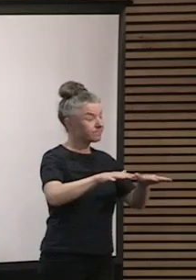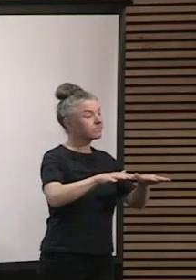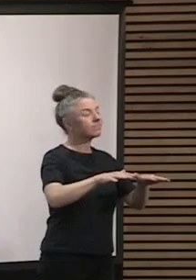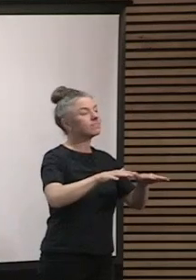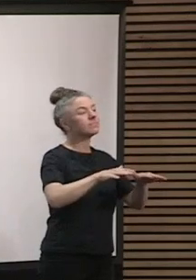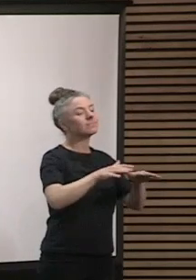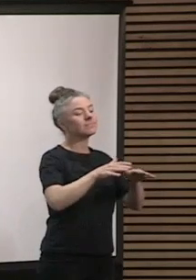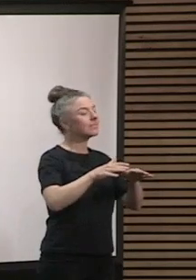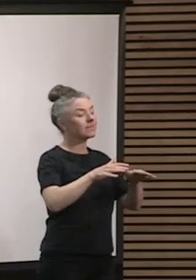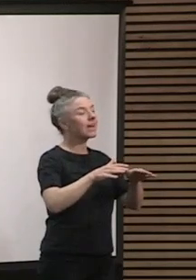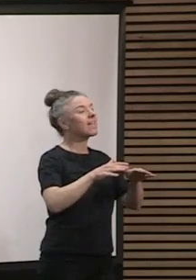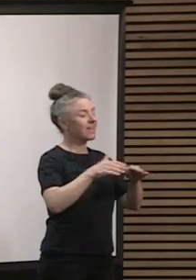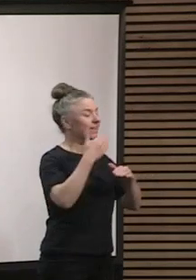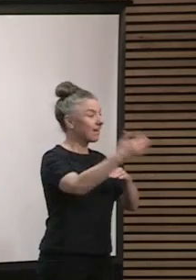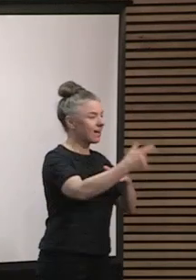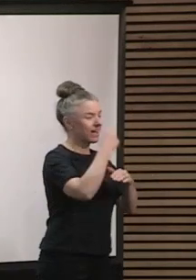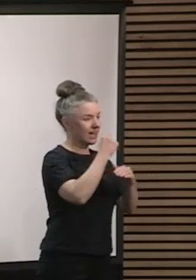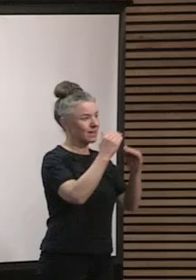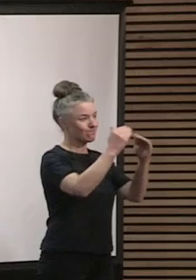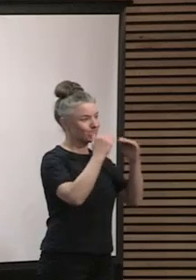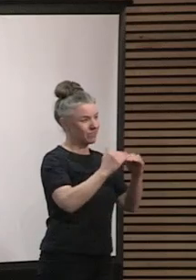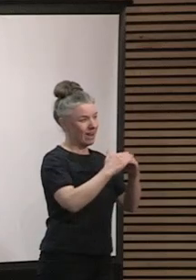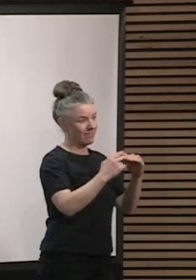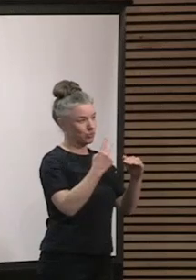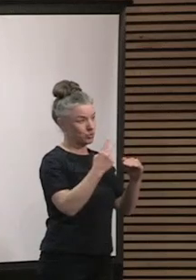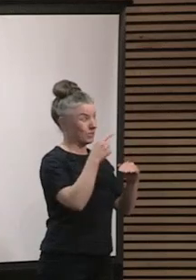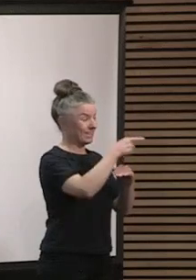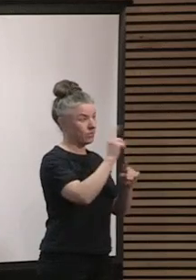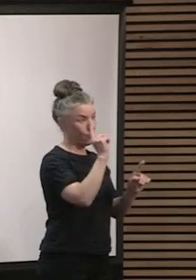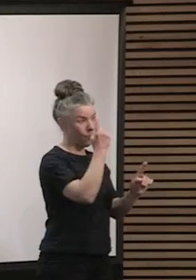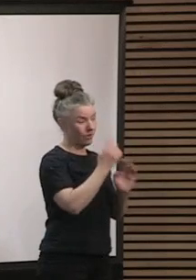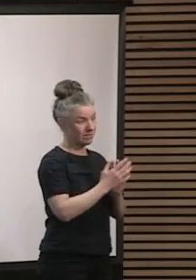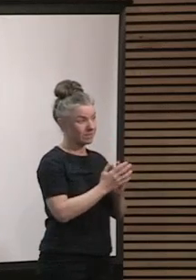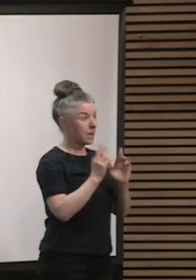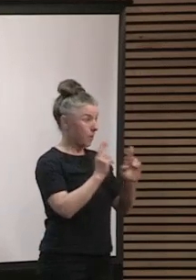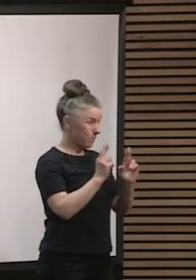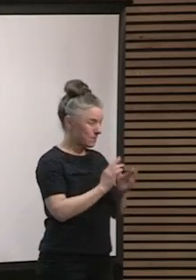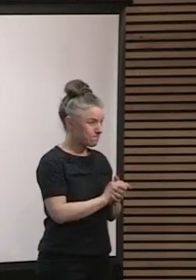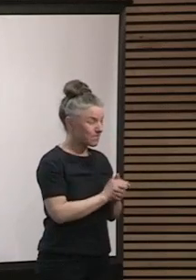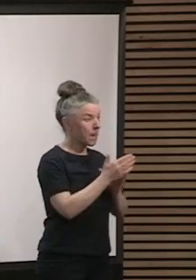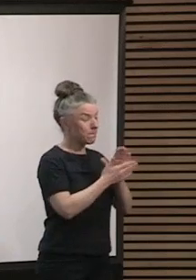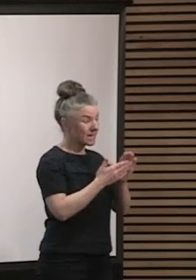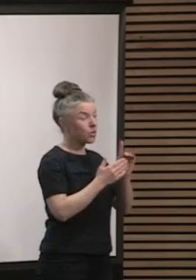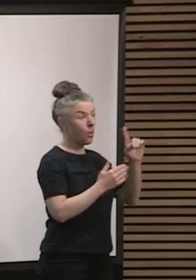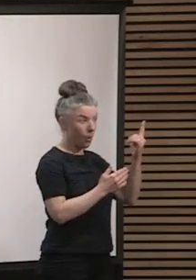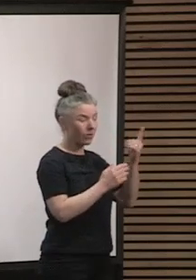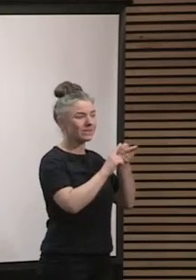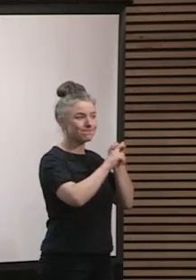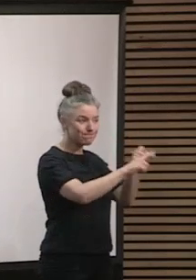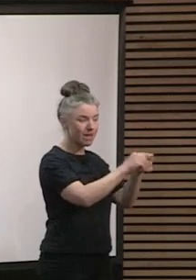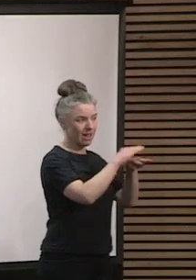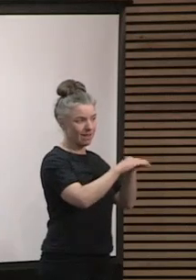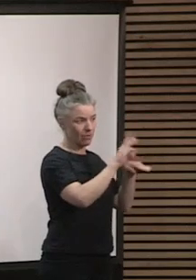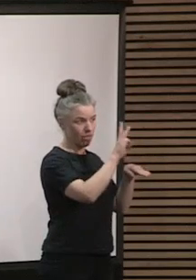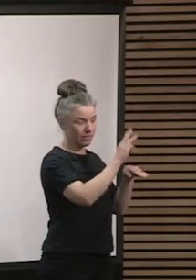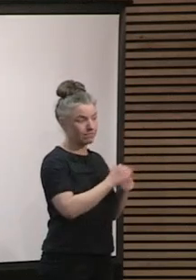Auckland with confidence. That means Auckland will remain at level three and New Zealand will remain at